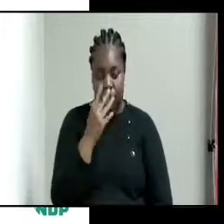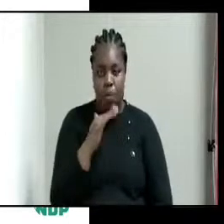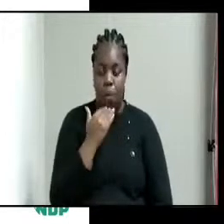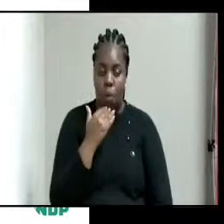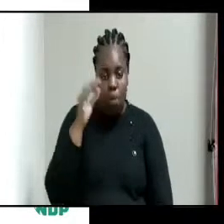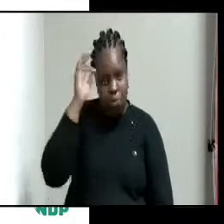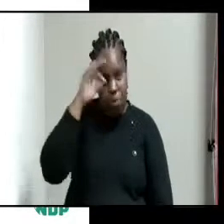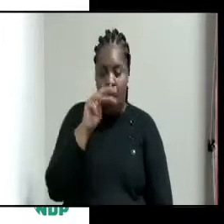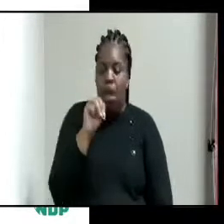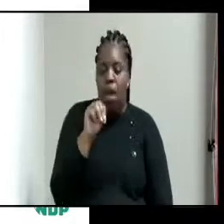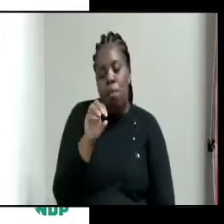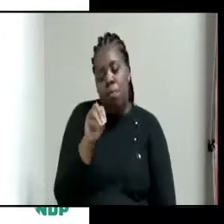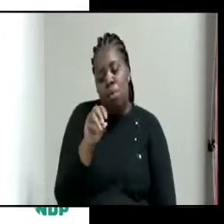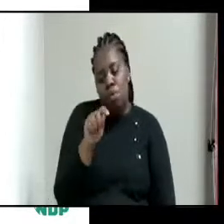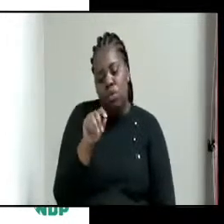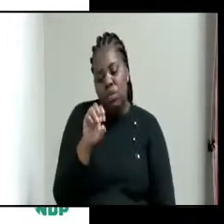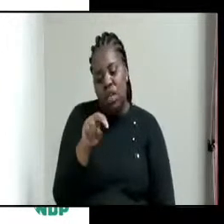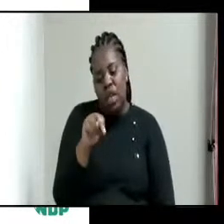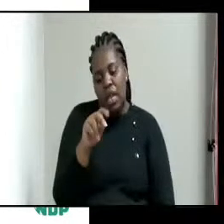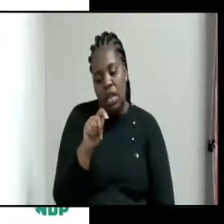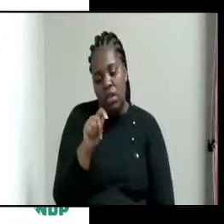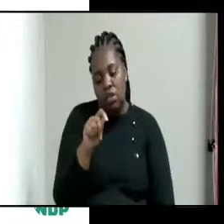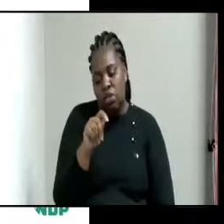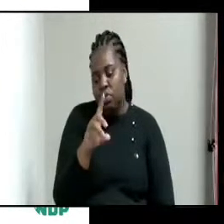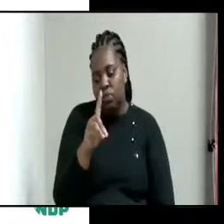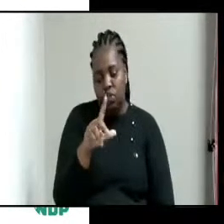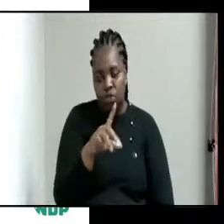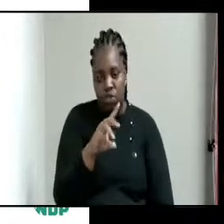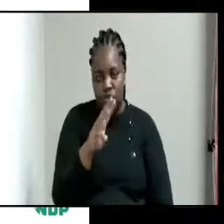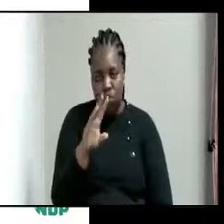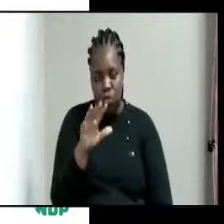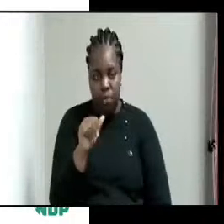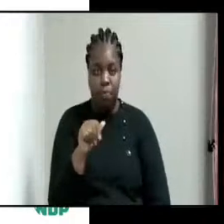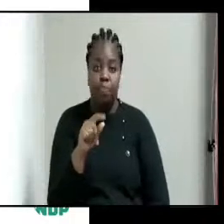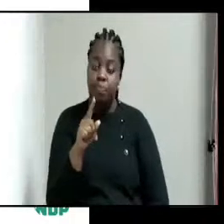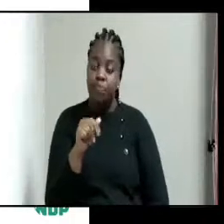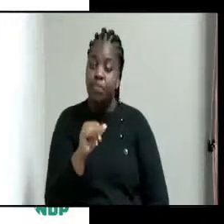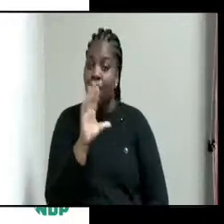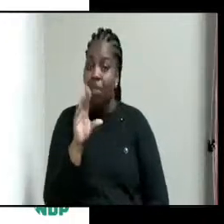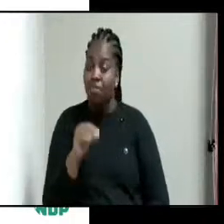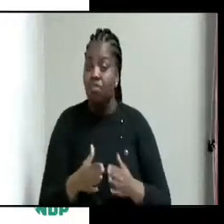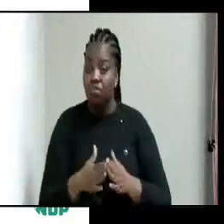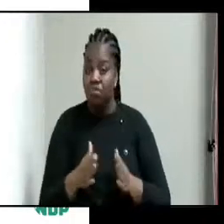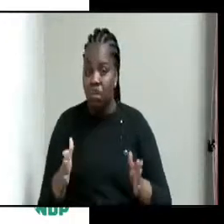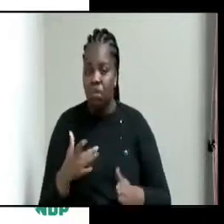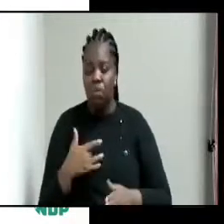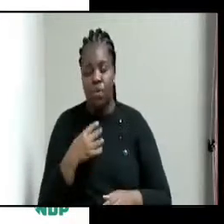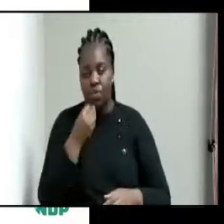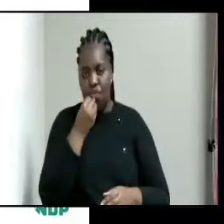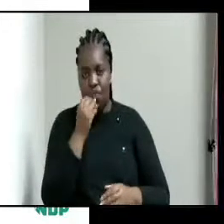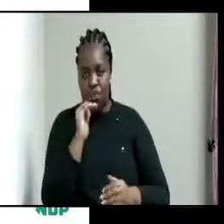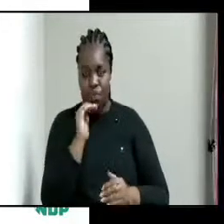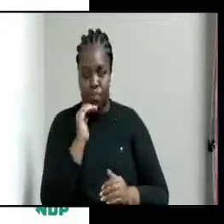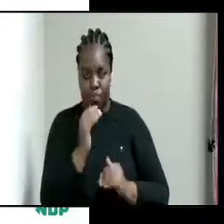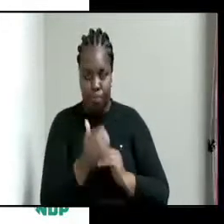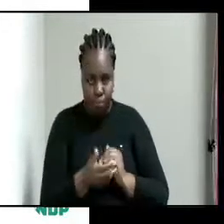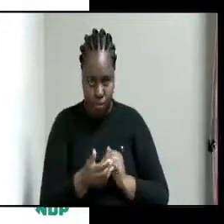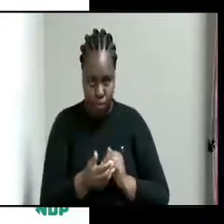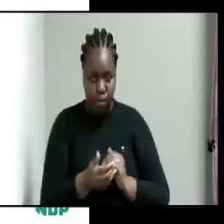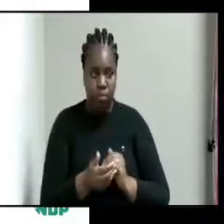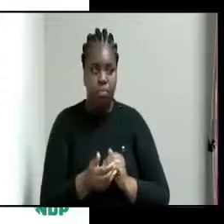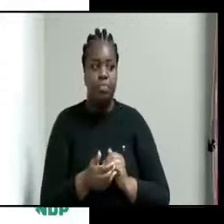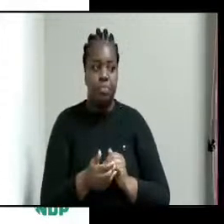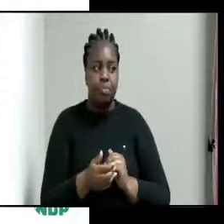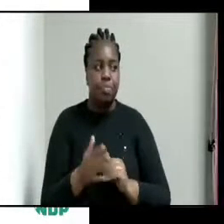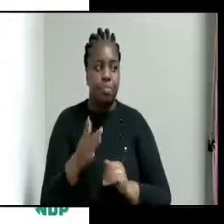Prof. Mutendwa that South Africa in general, we are food secure. And of